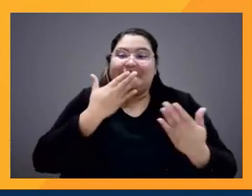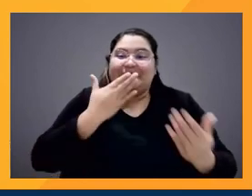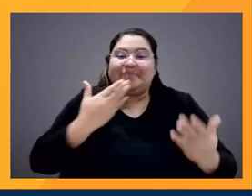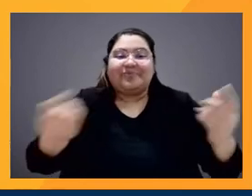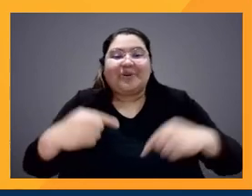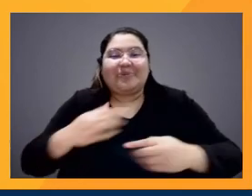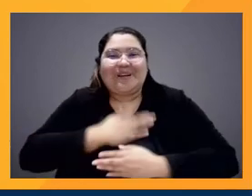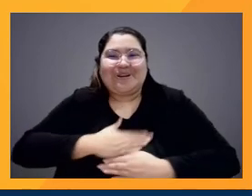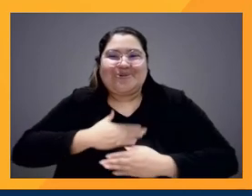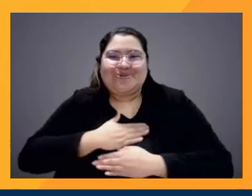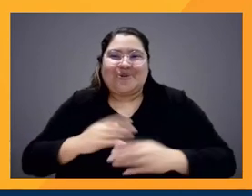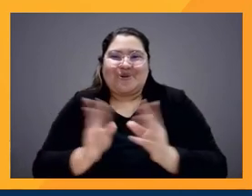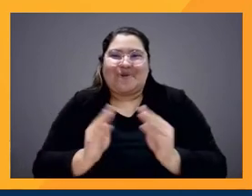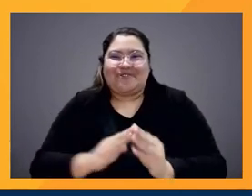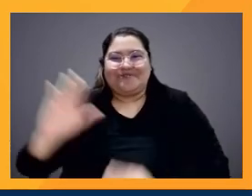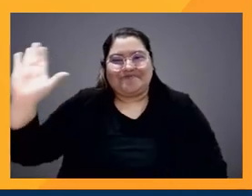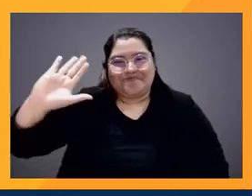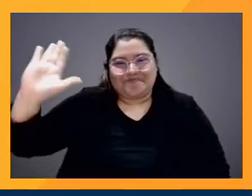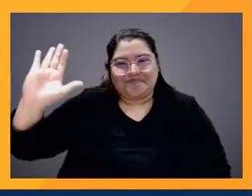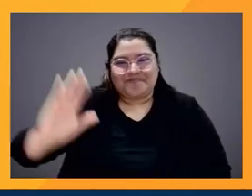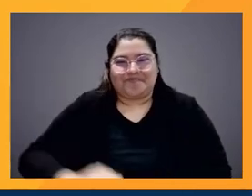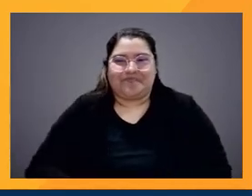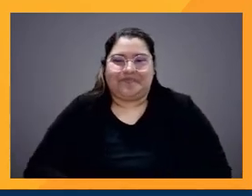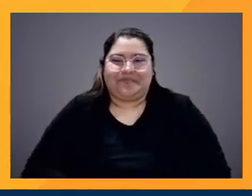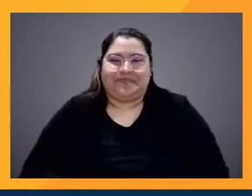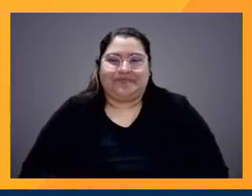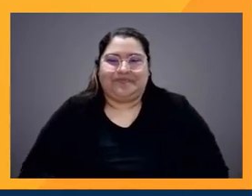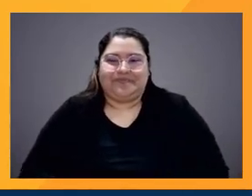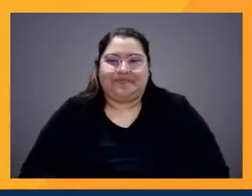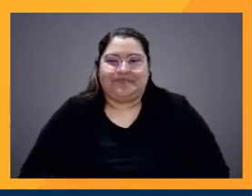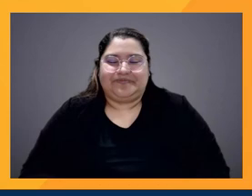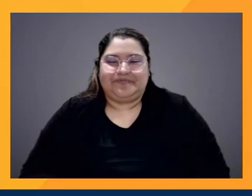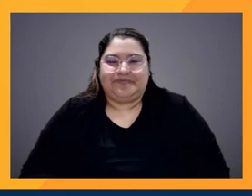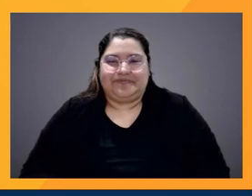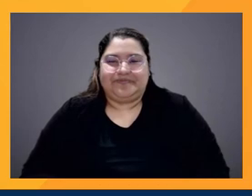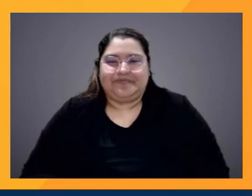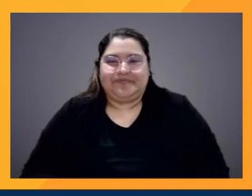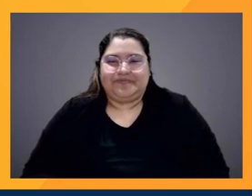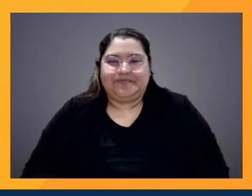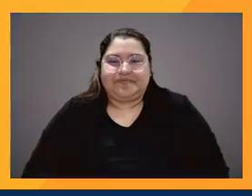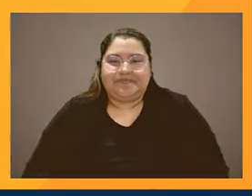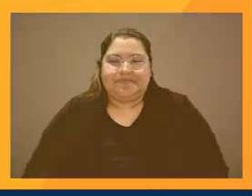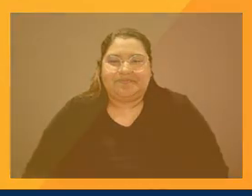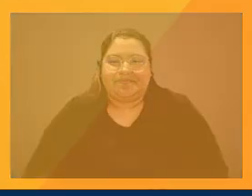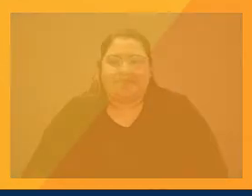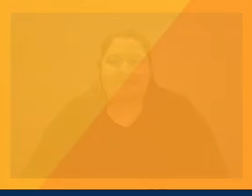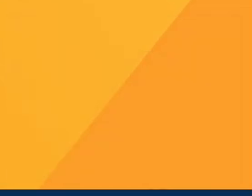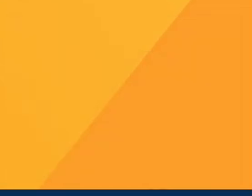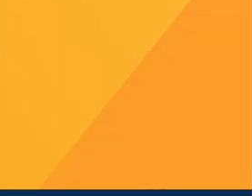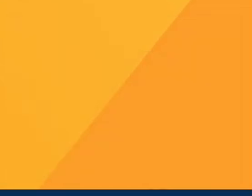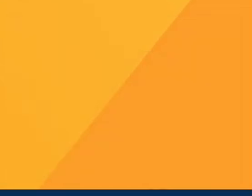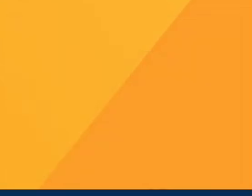It's not tons of money. I think the average host is $9,600, so less than $10,000, but that's significant.